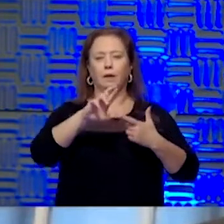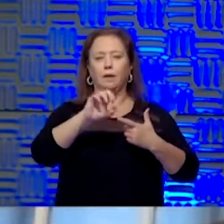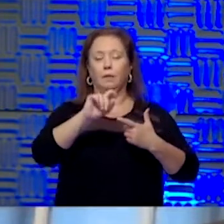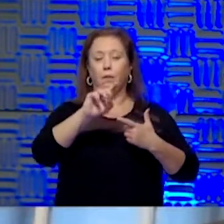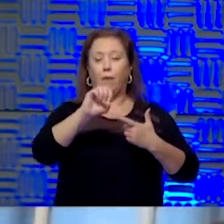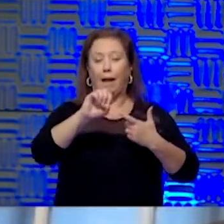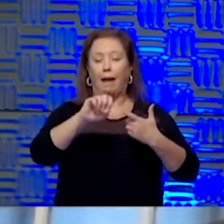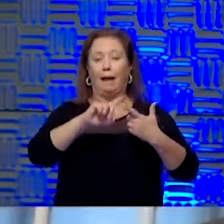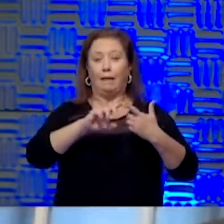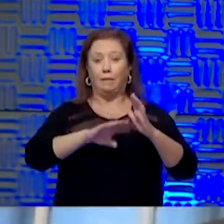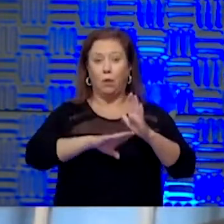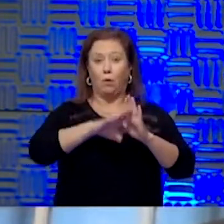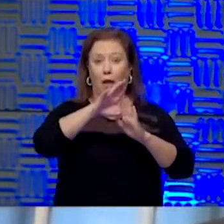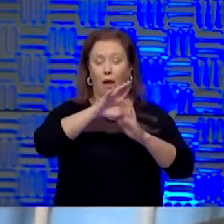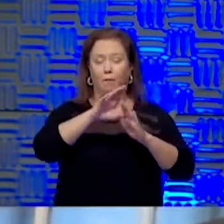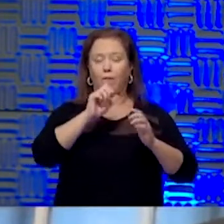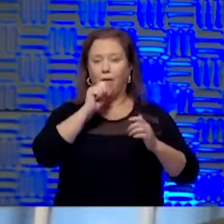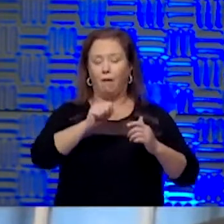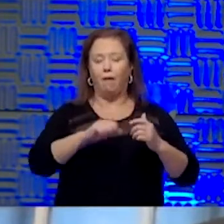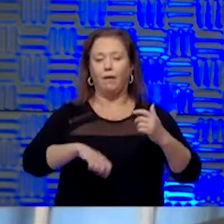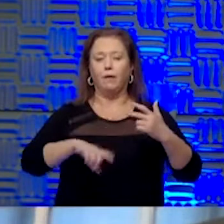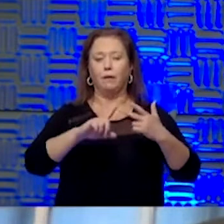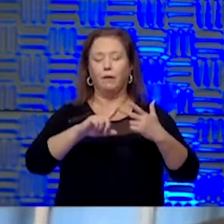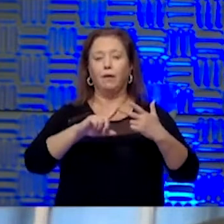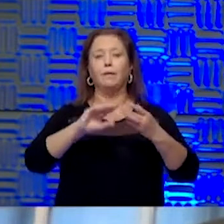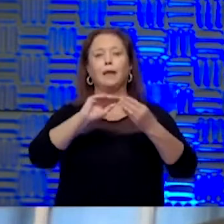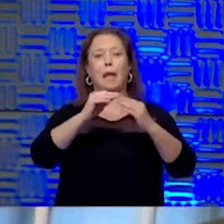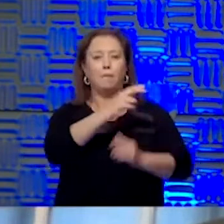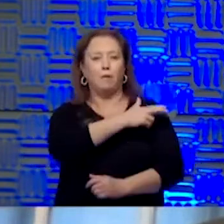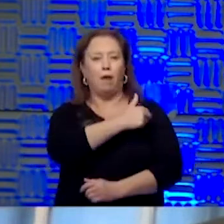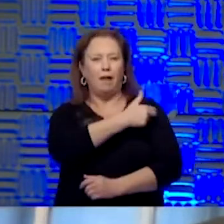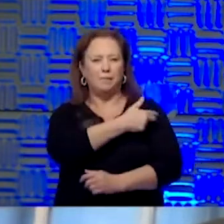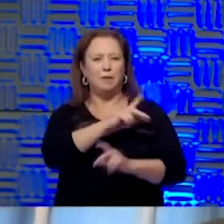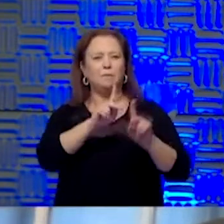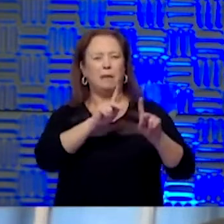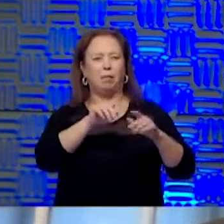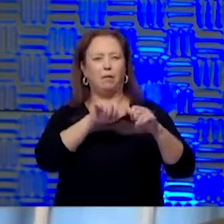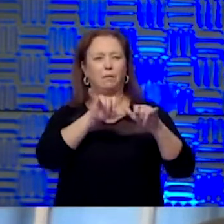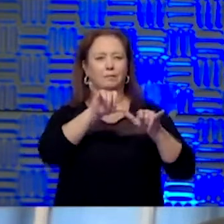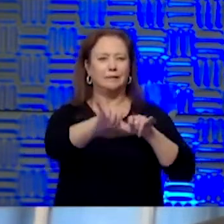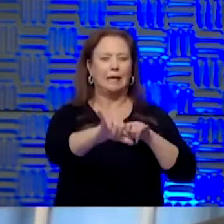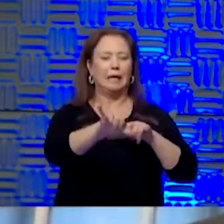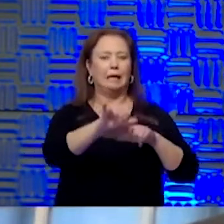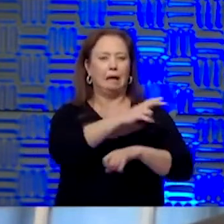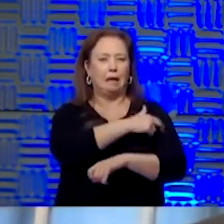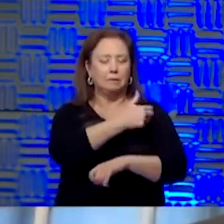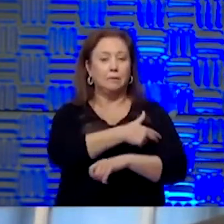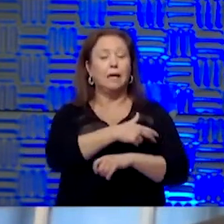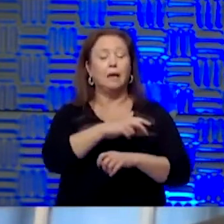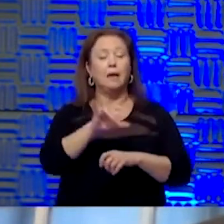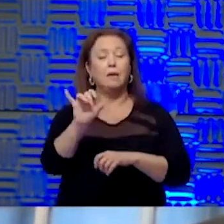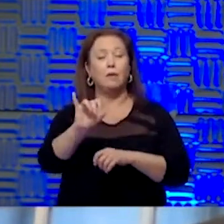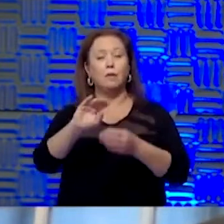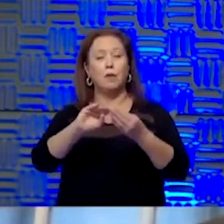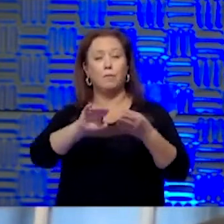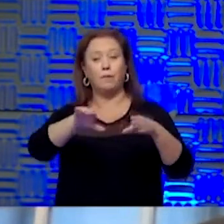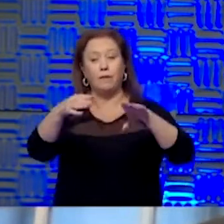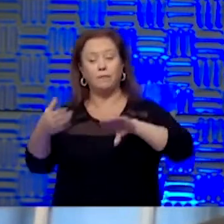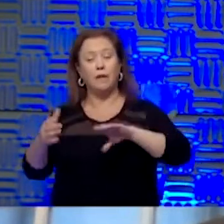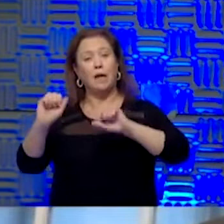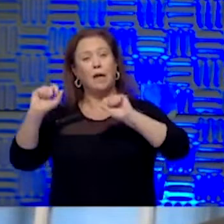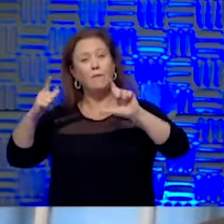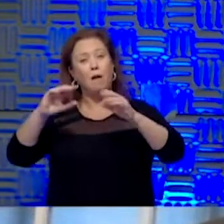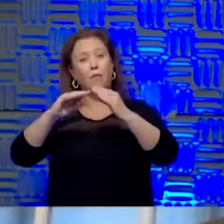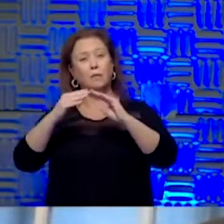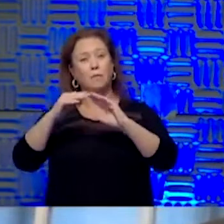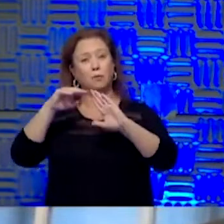quick is that going up? If we look at the number of hospitalizations and we look at the number of deaths, So if all of those are going down, I think we can be a